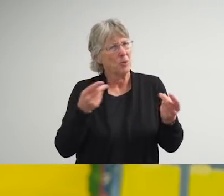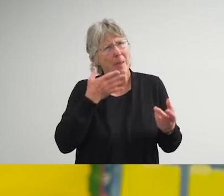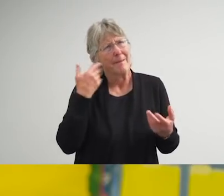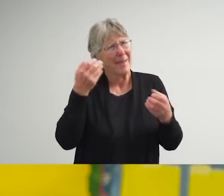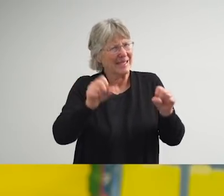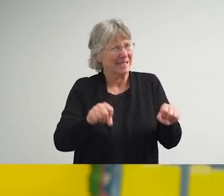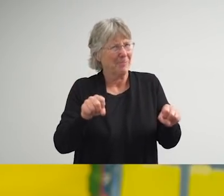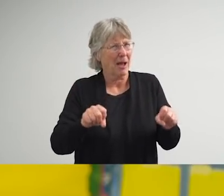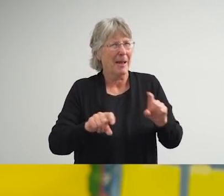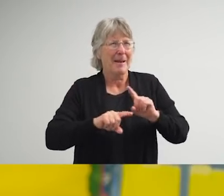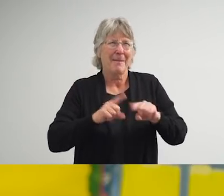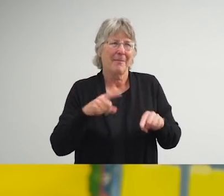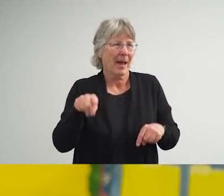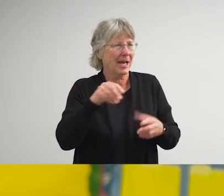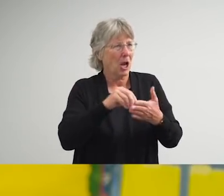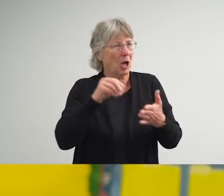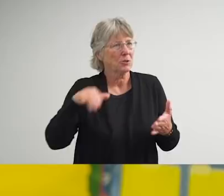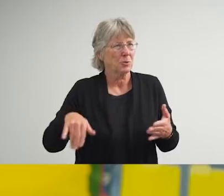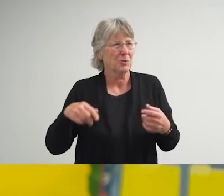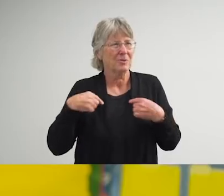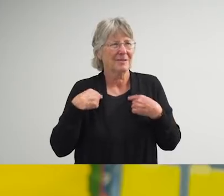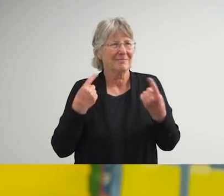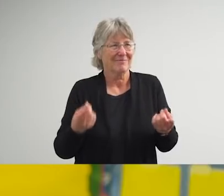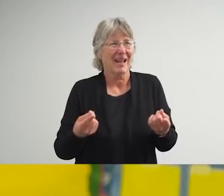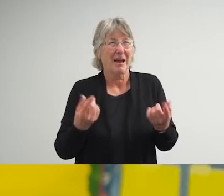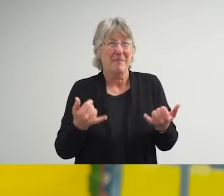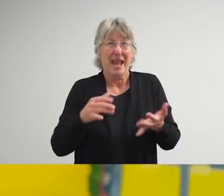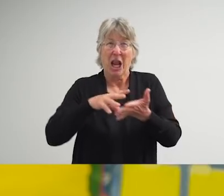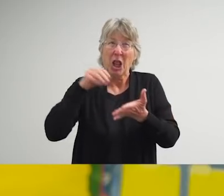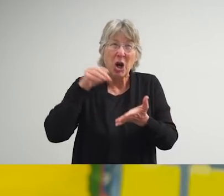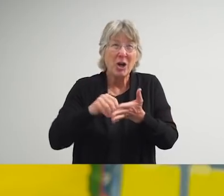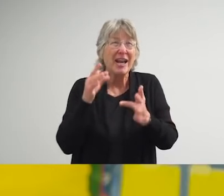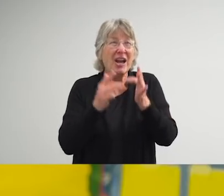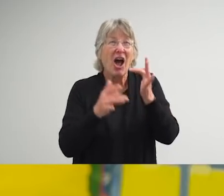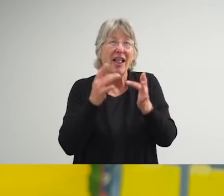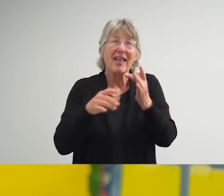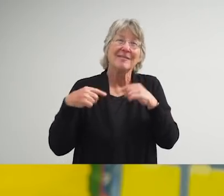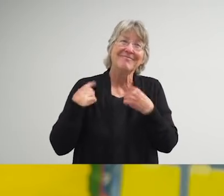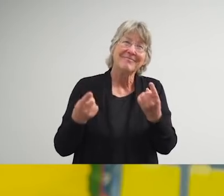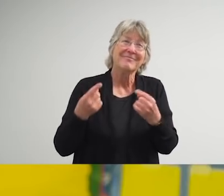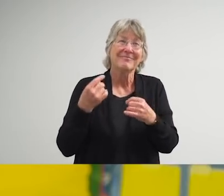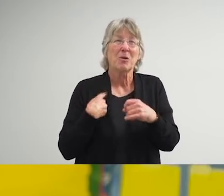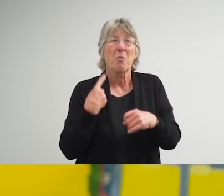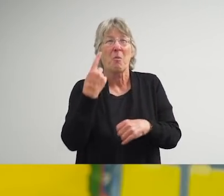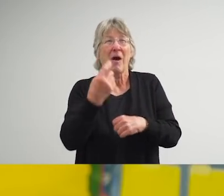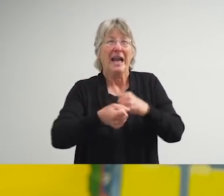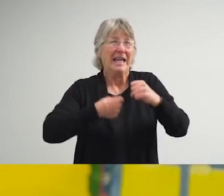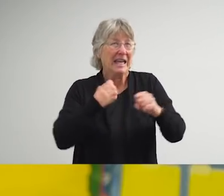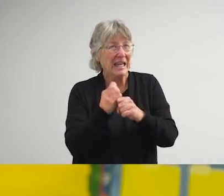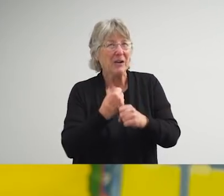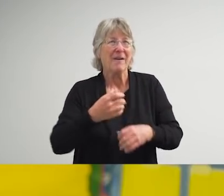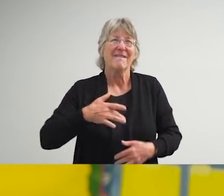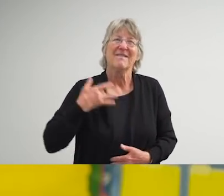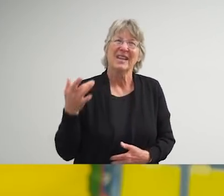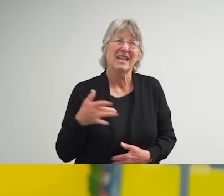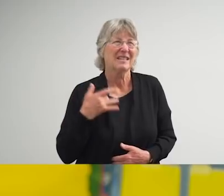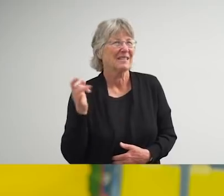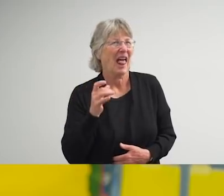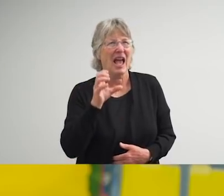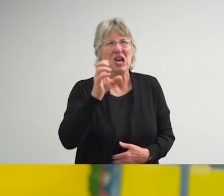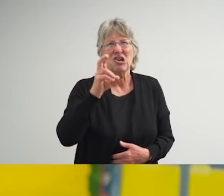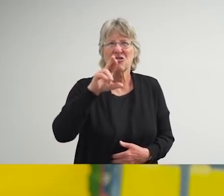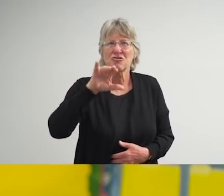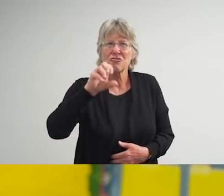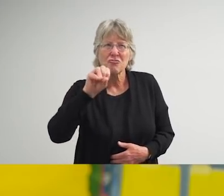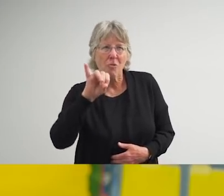can, the fact that our students have been learning remotely for almost a year continues to feel like a crisis. We want our students